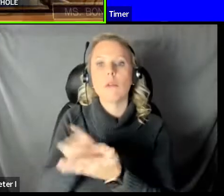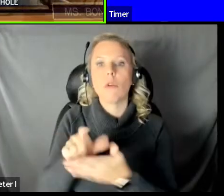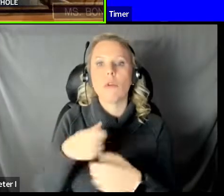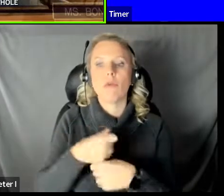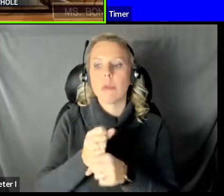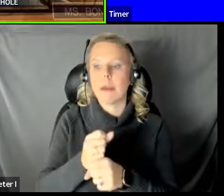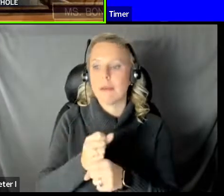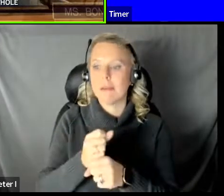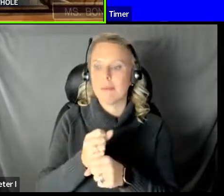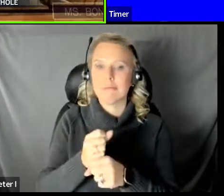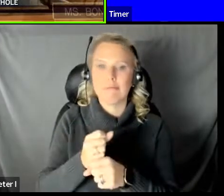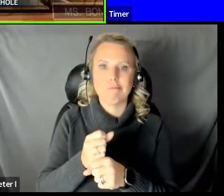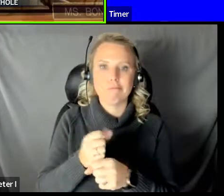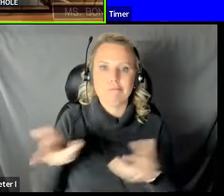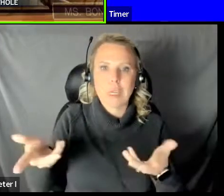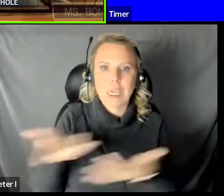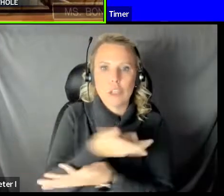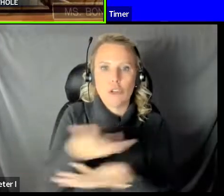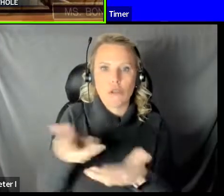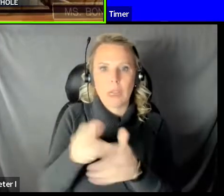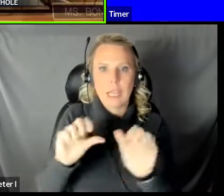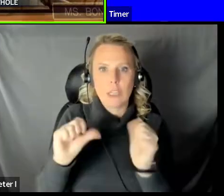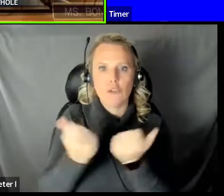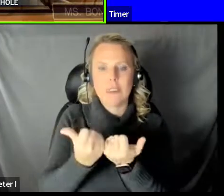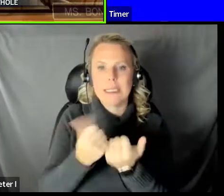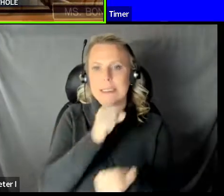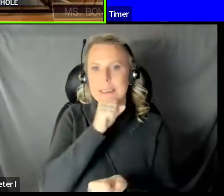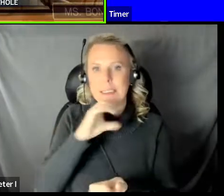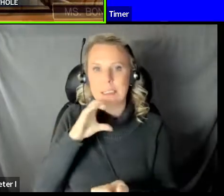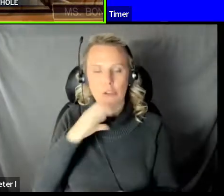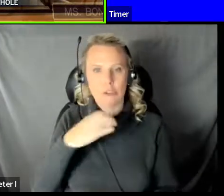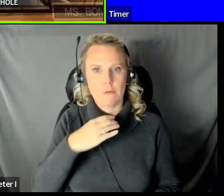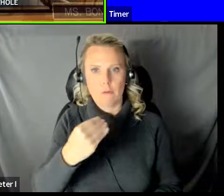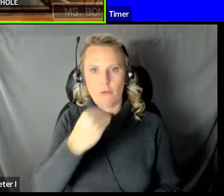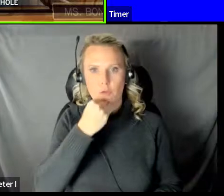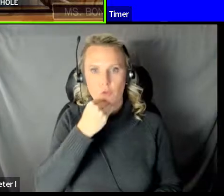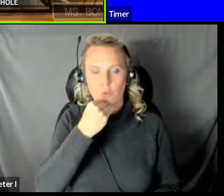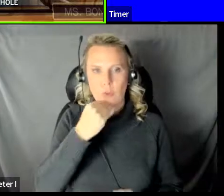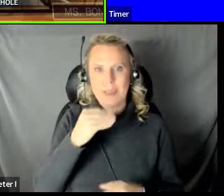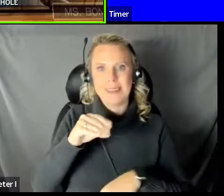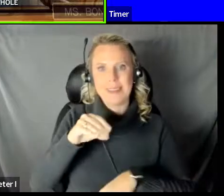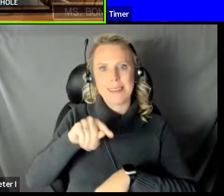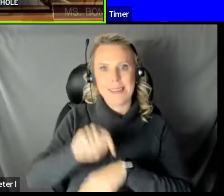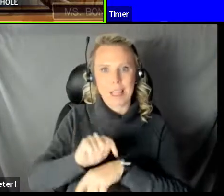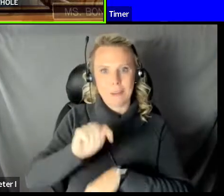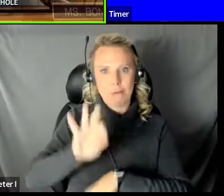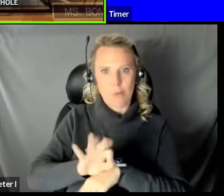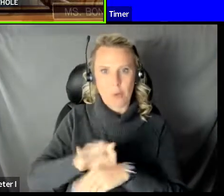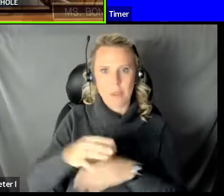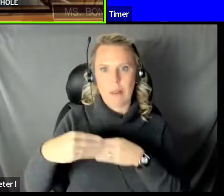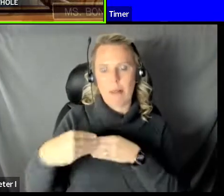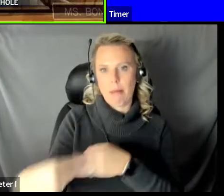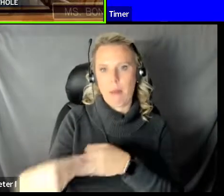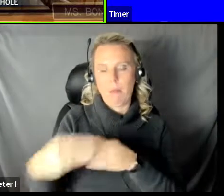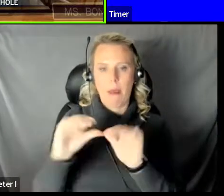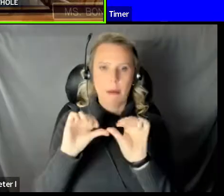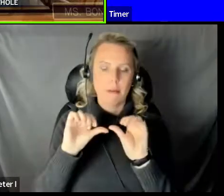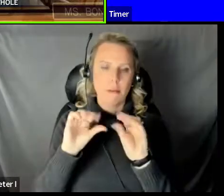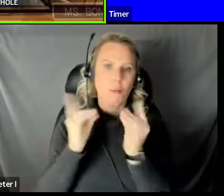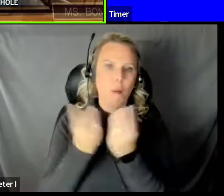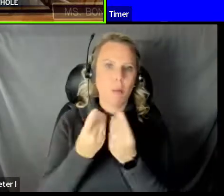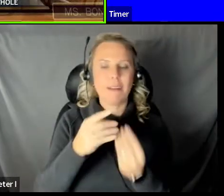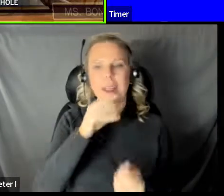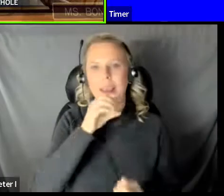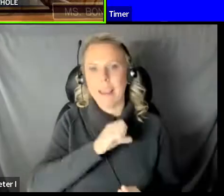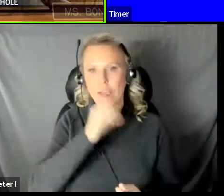creates an interagency senior food security task force led by the Department on Aging and Community